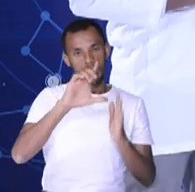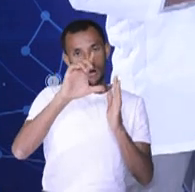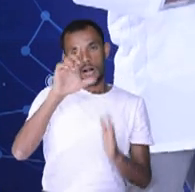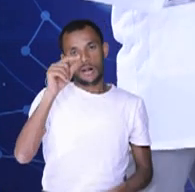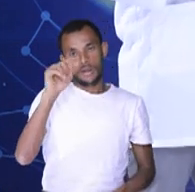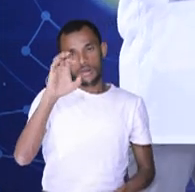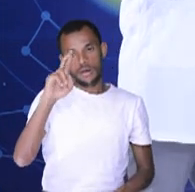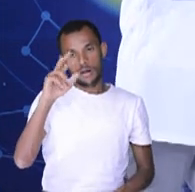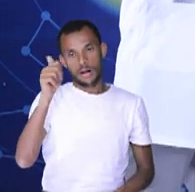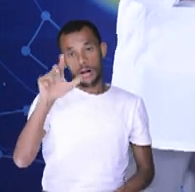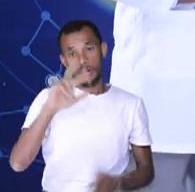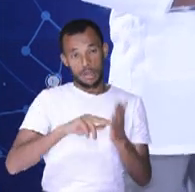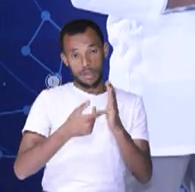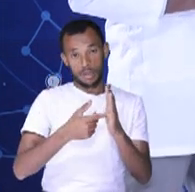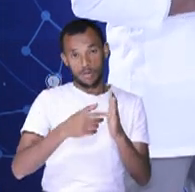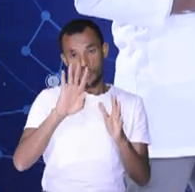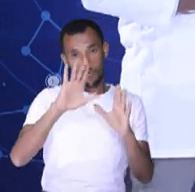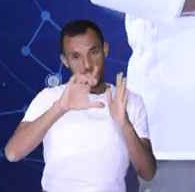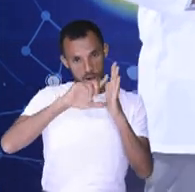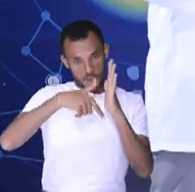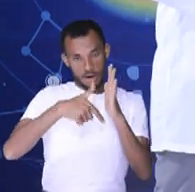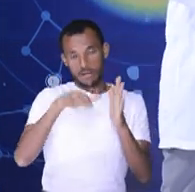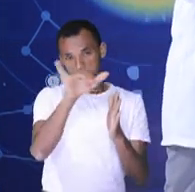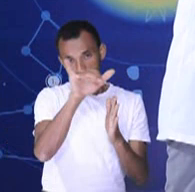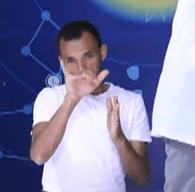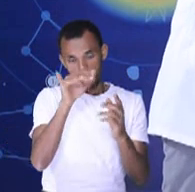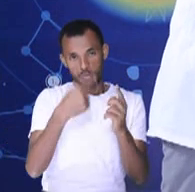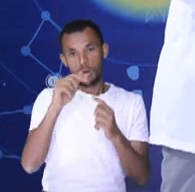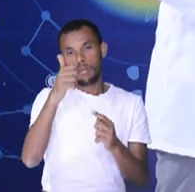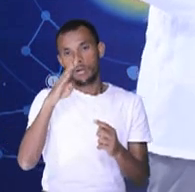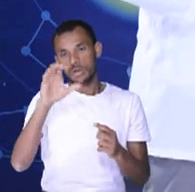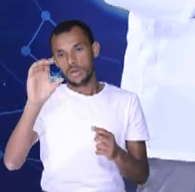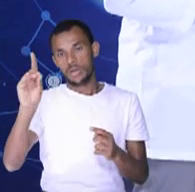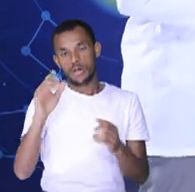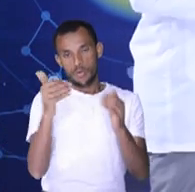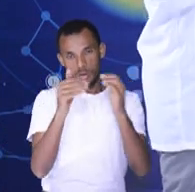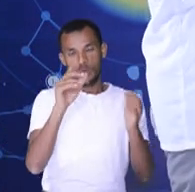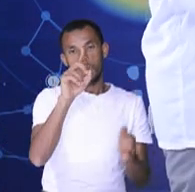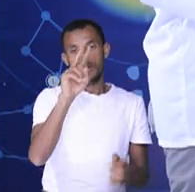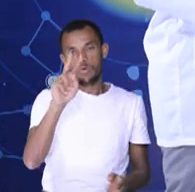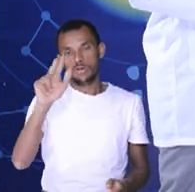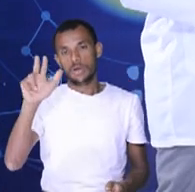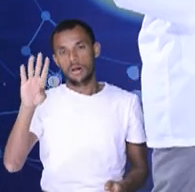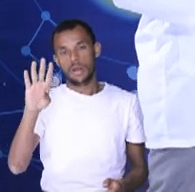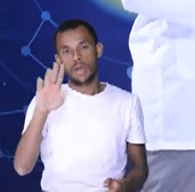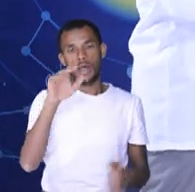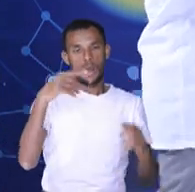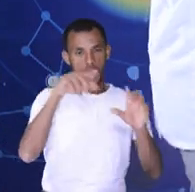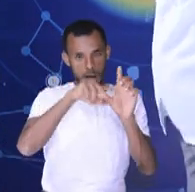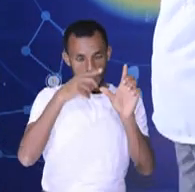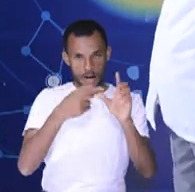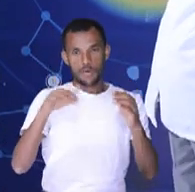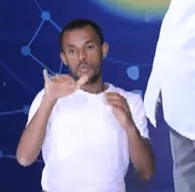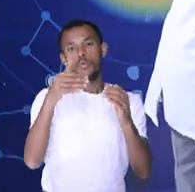If quadrilateral ABCD is similar to quadrilateral 1, 2, 3, 4, angles in corresponding